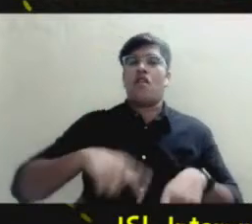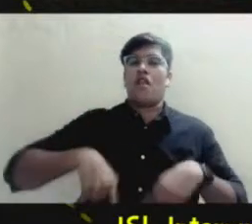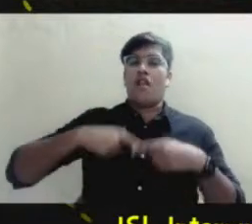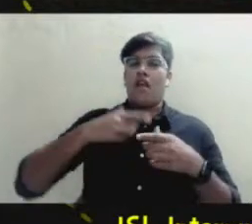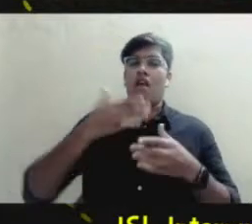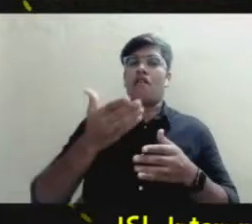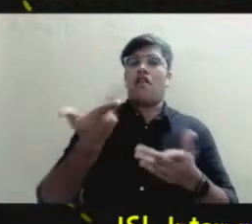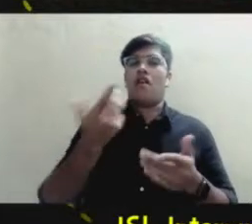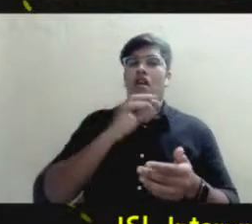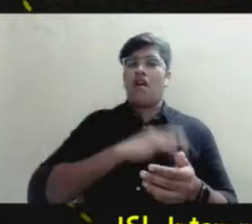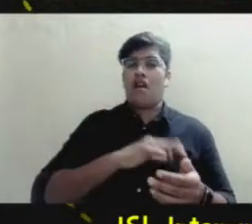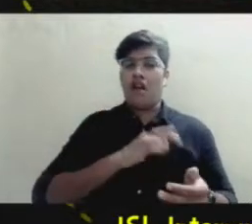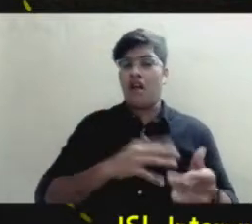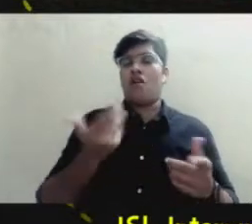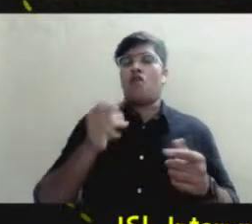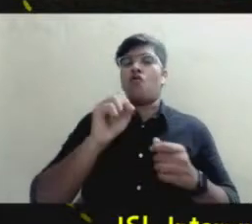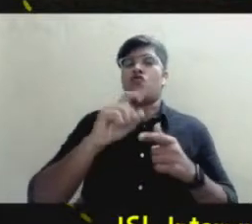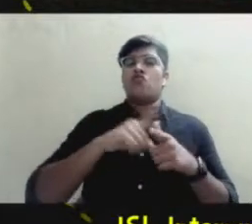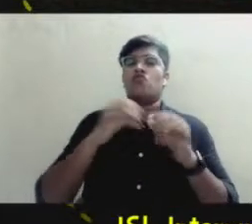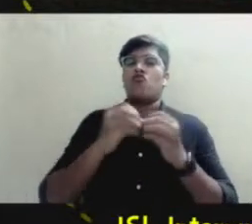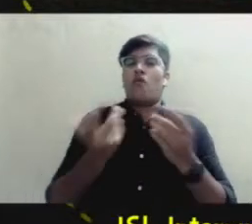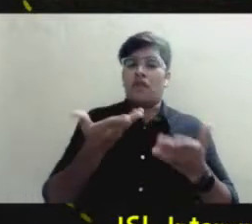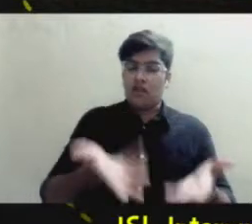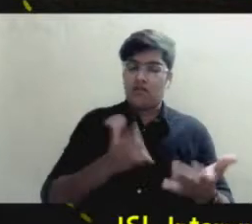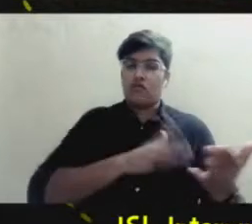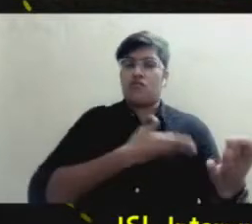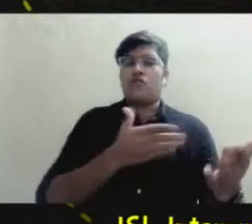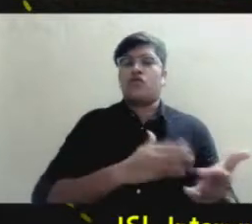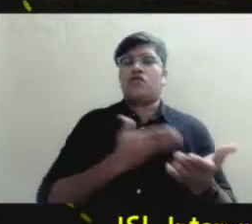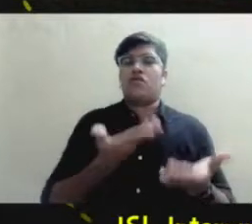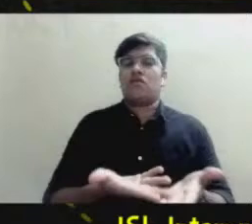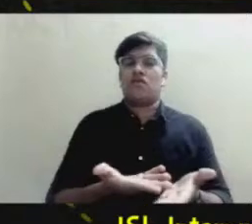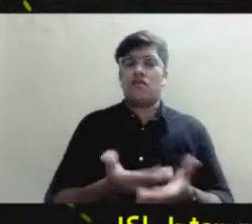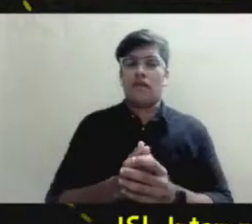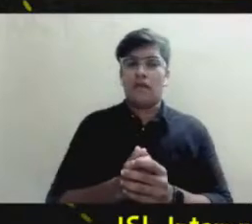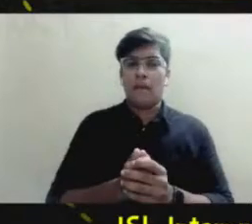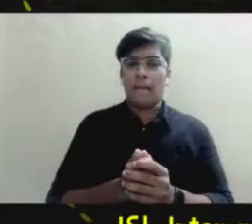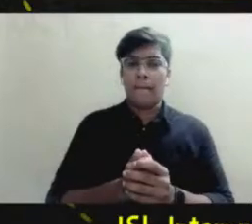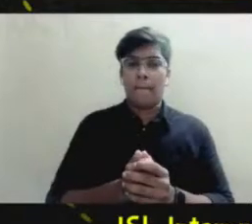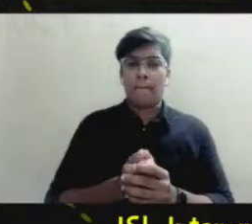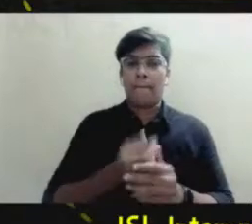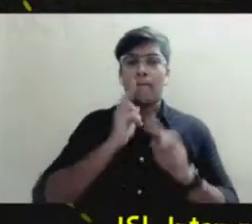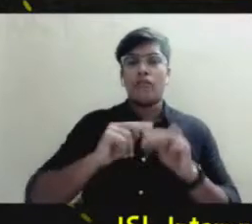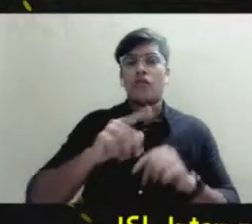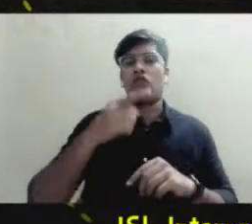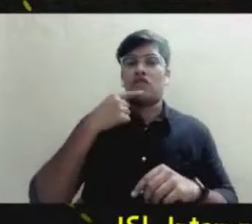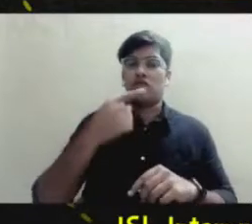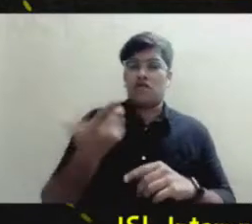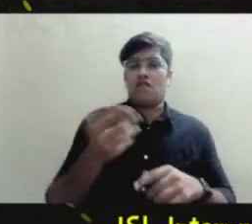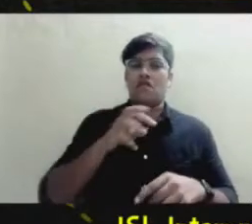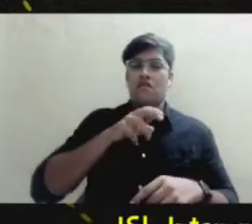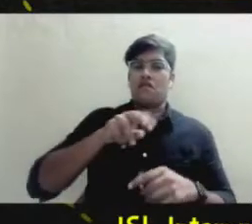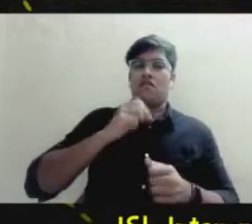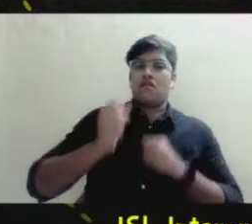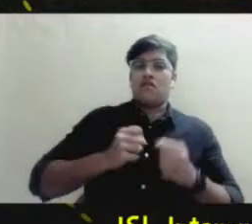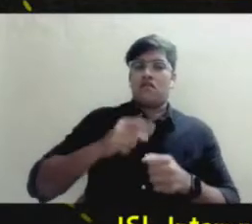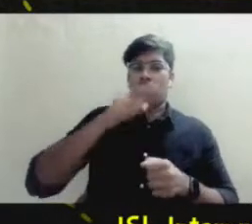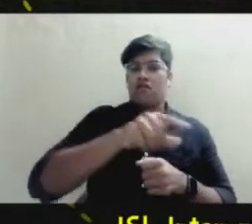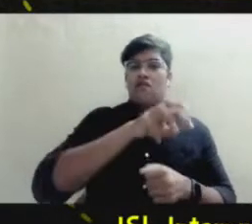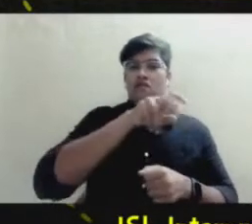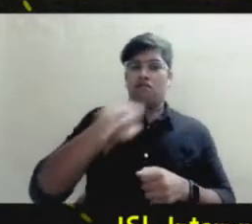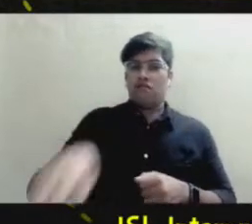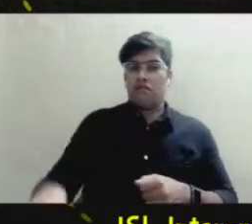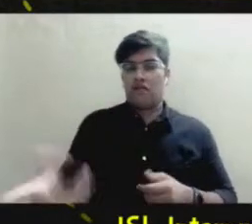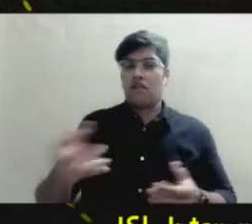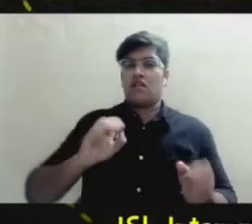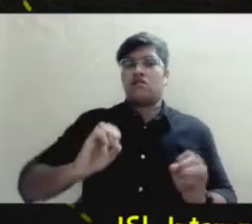my profession. But if you were to tell me to run down the stairs today at the next Chaurasta and start